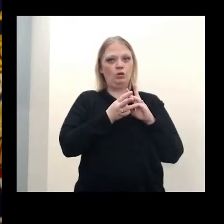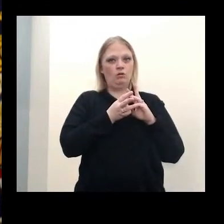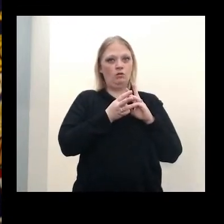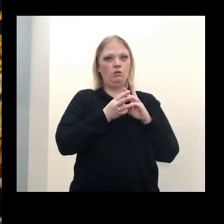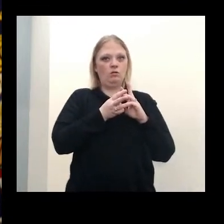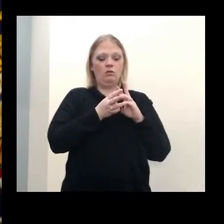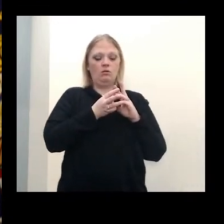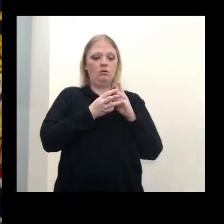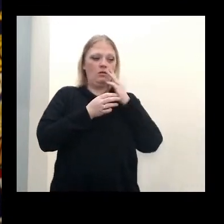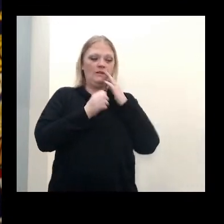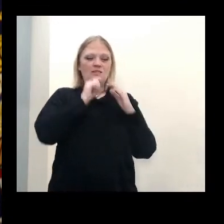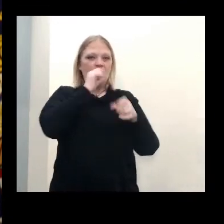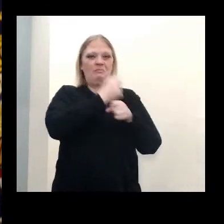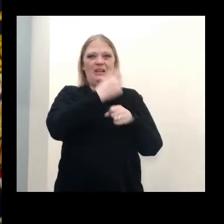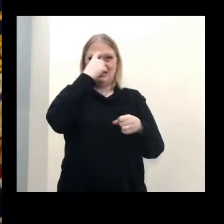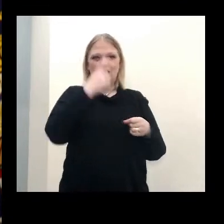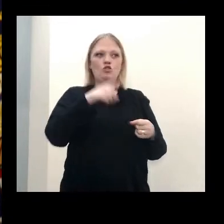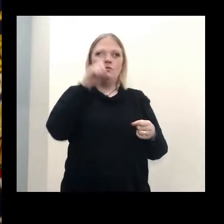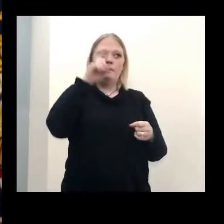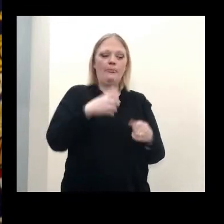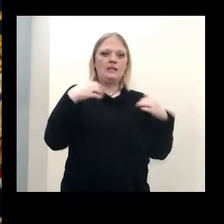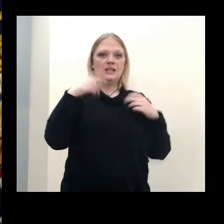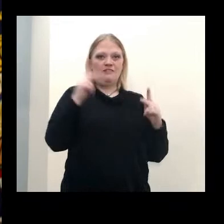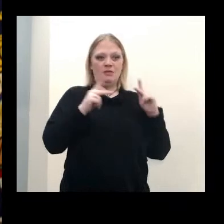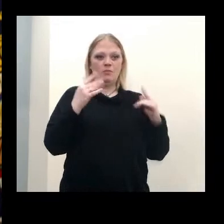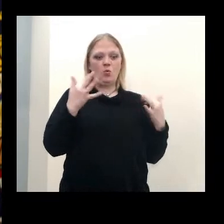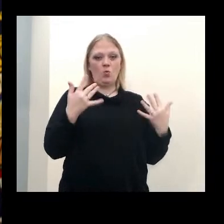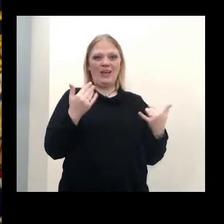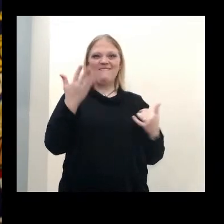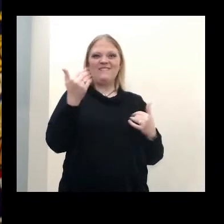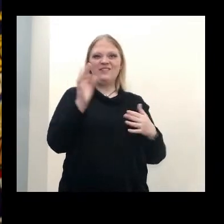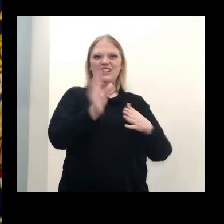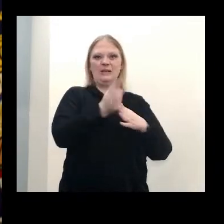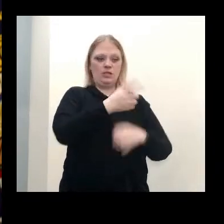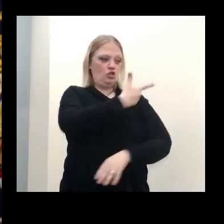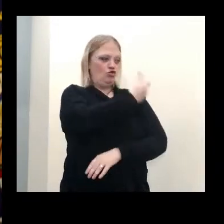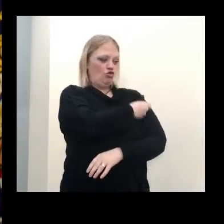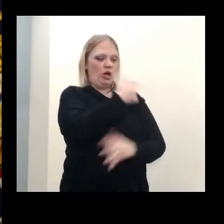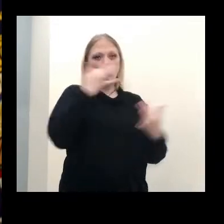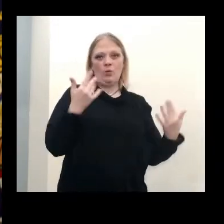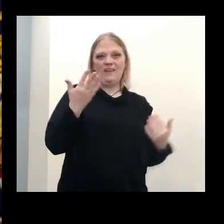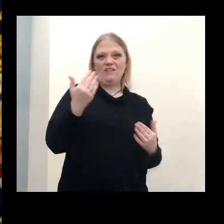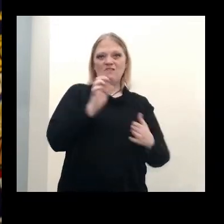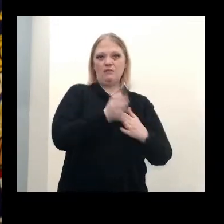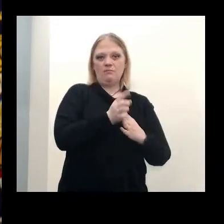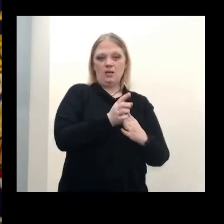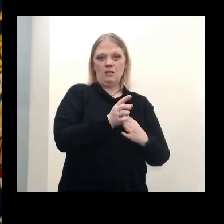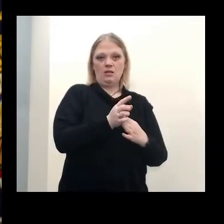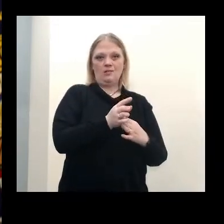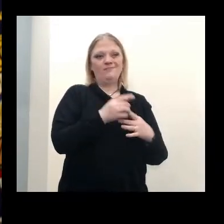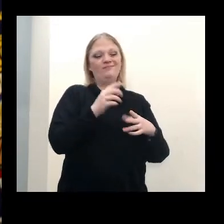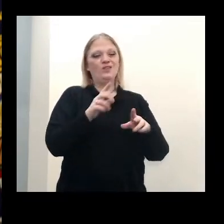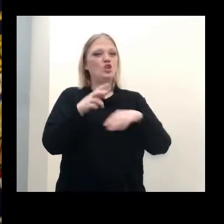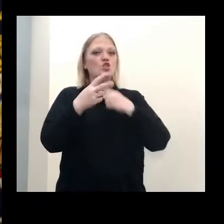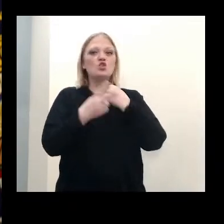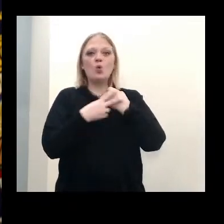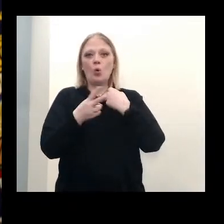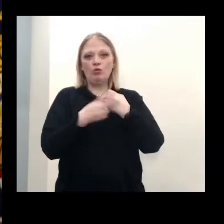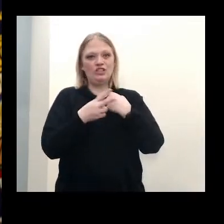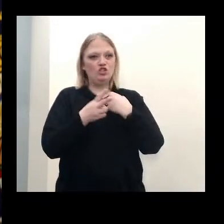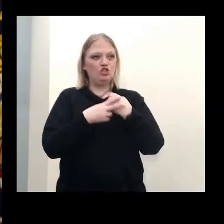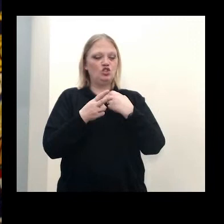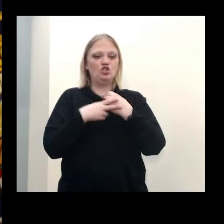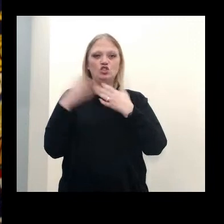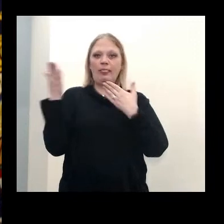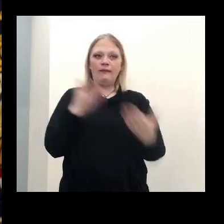And it does not make sense because you have to have people wait 15 minutes after the vaccine, but there's also storage issues and